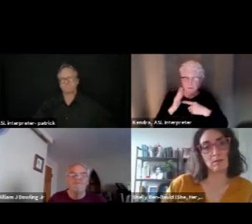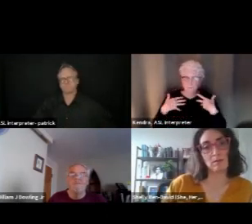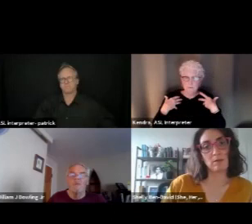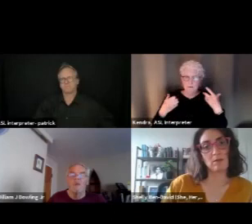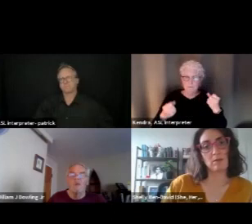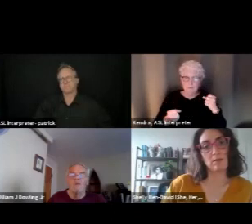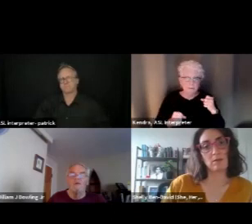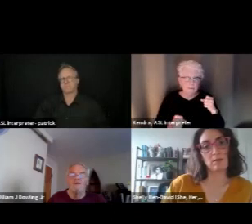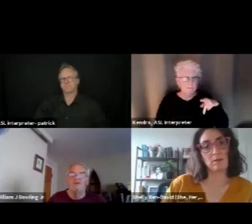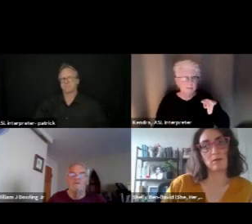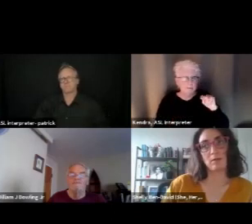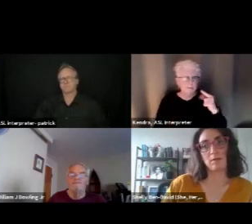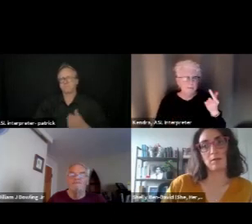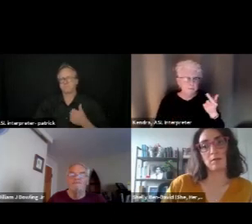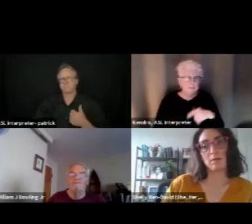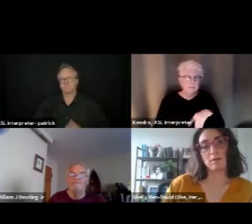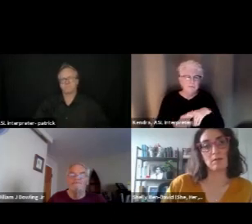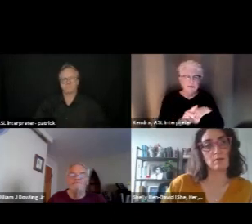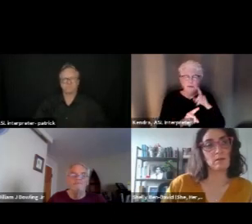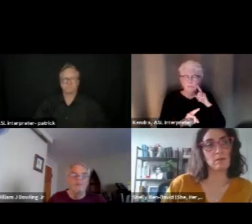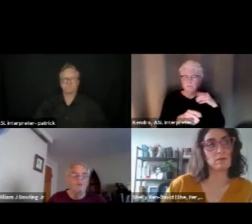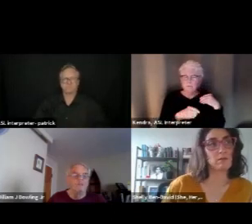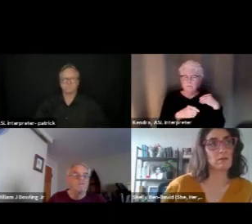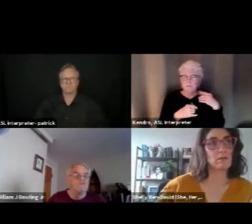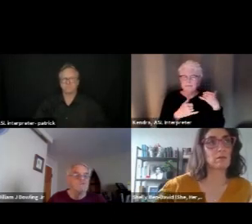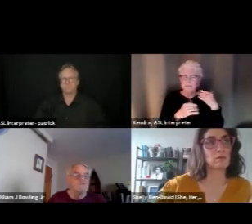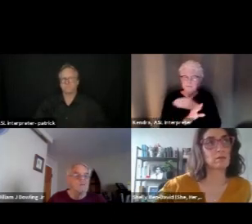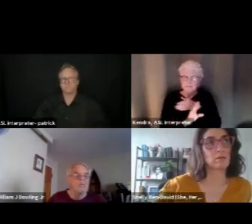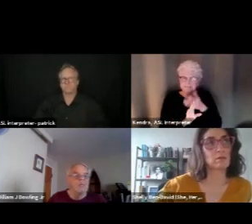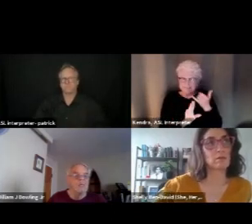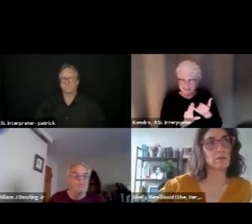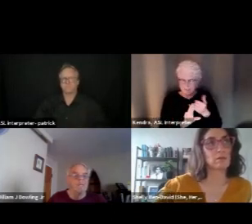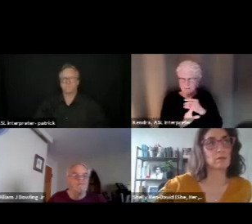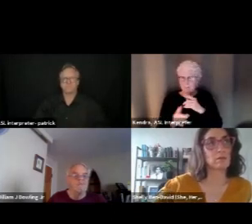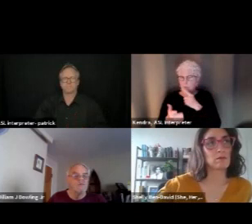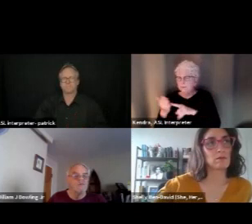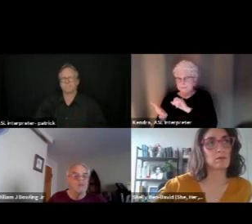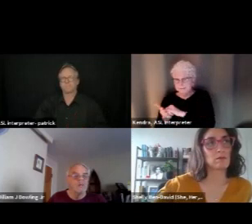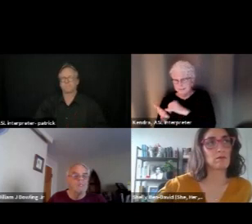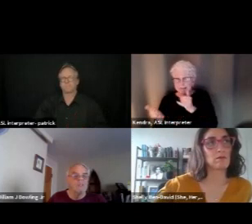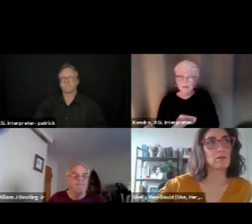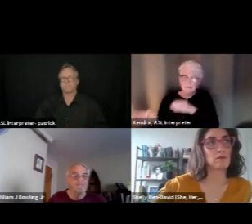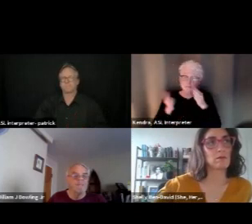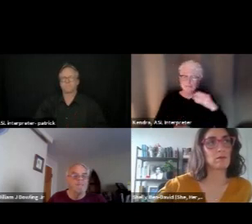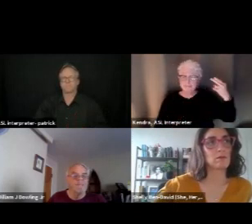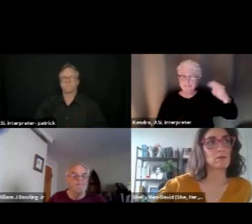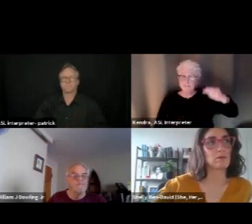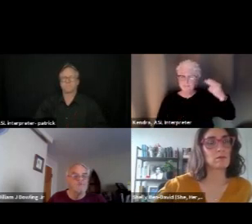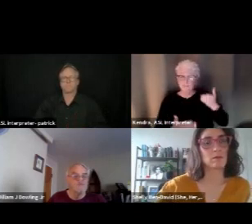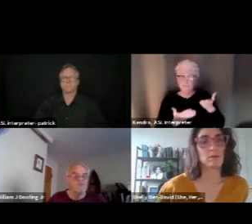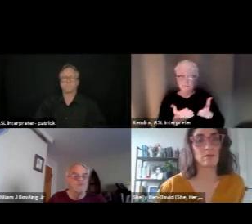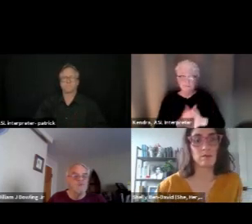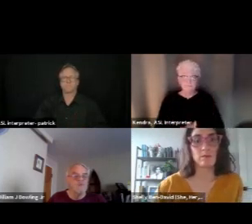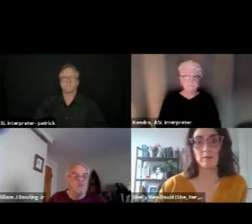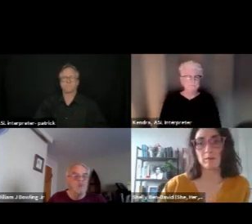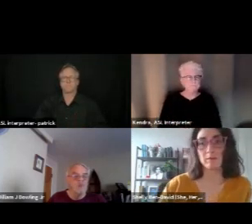are different, and now I'll move on to show you how the history of both of these things are kind of different. So briefly, the